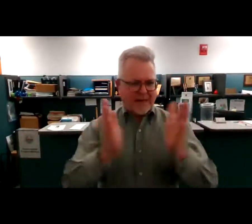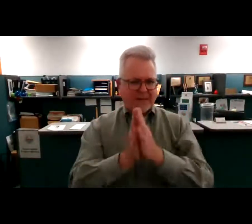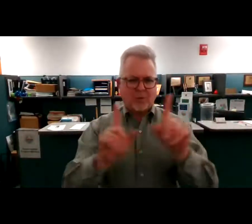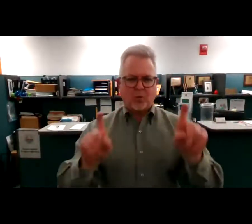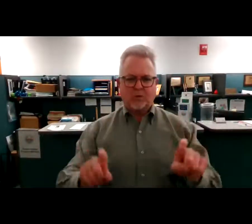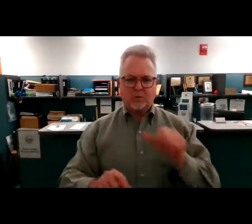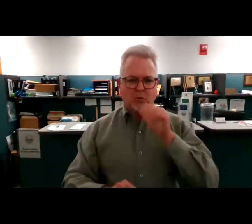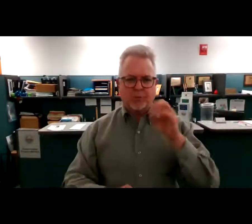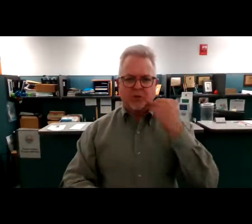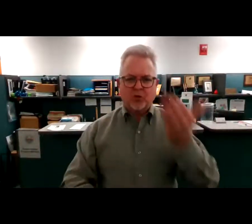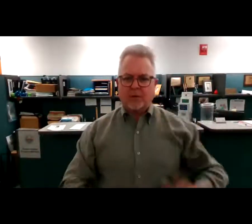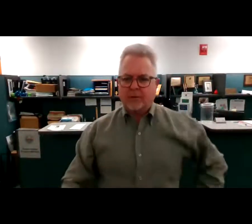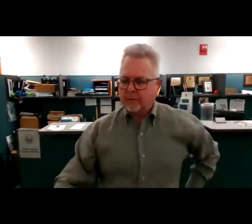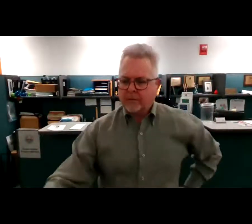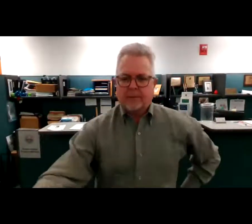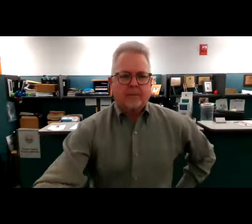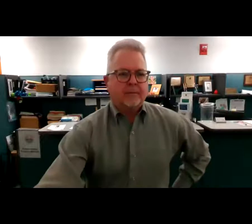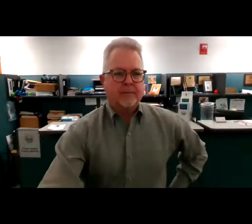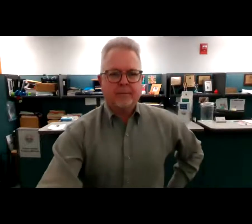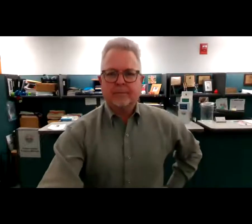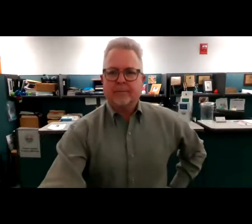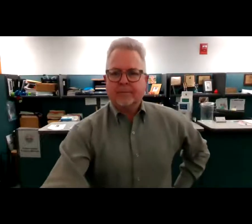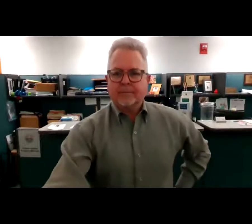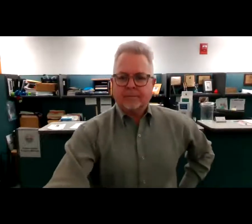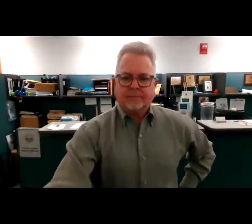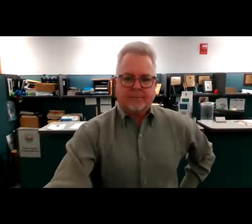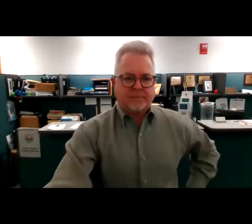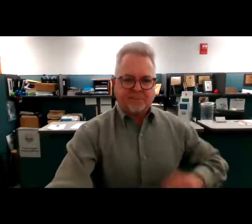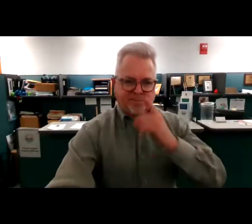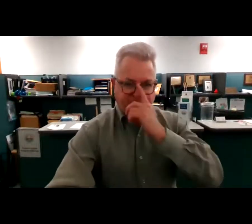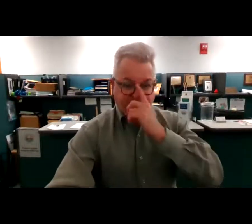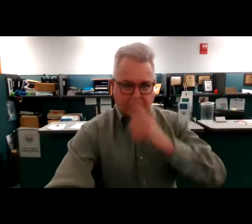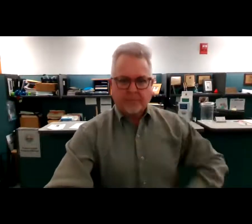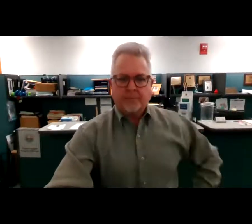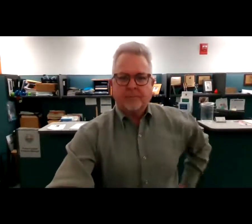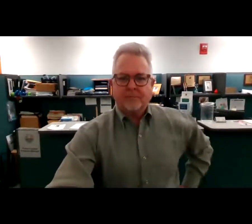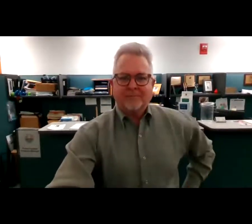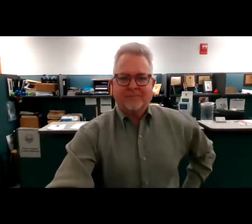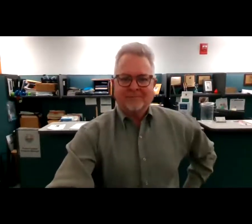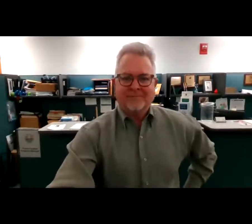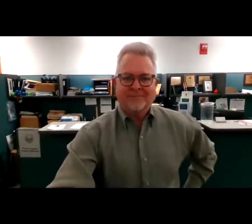This is, any dumb question is fine too. Don't be ashamed. No question is a stupid question.